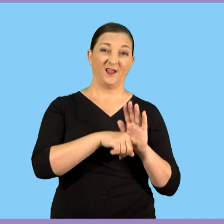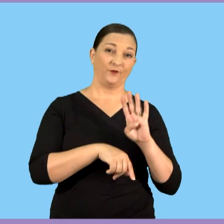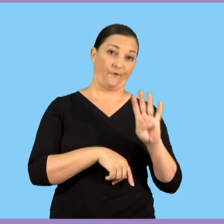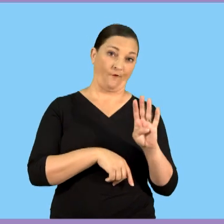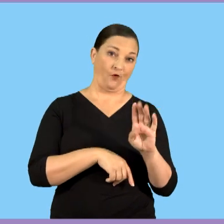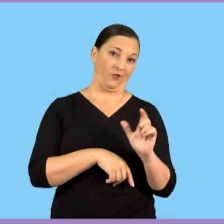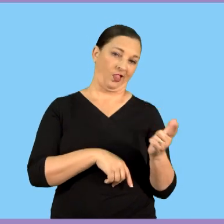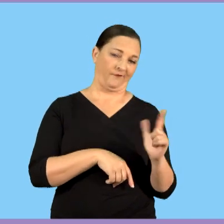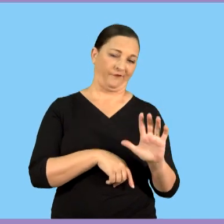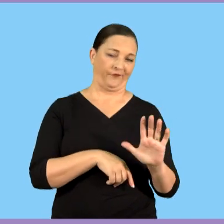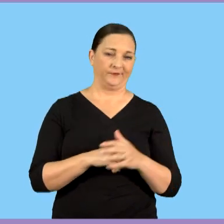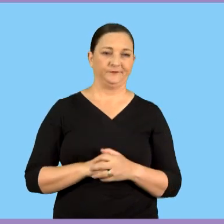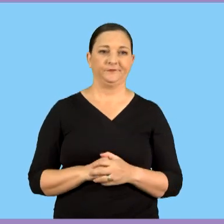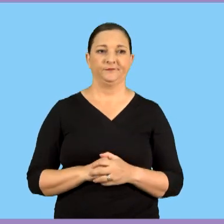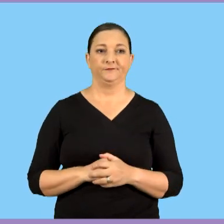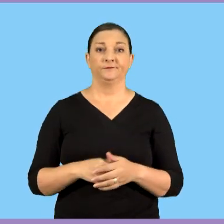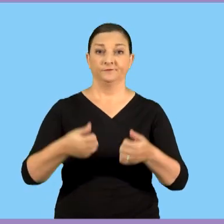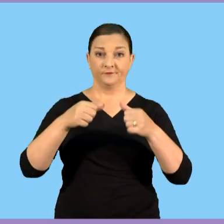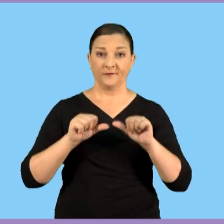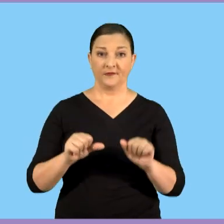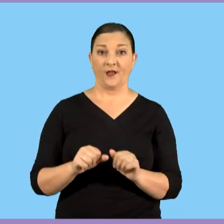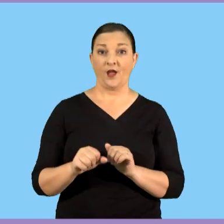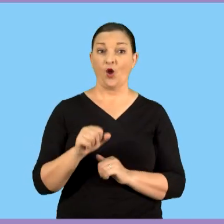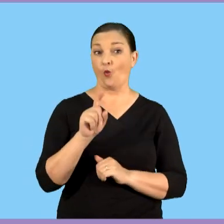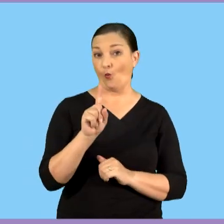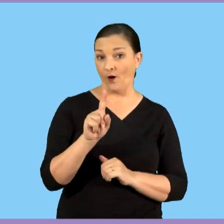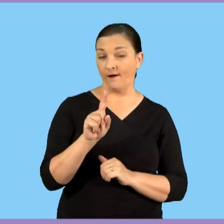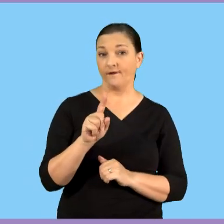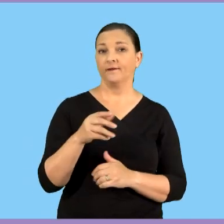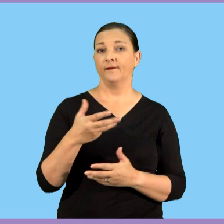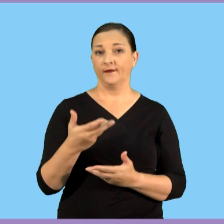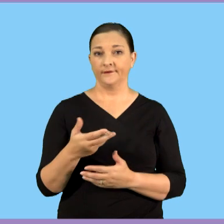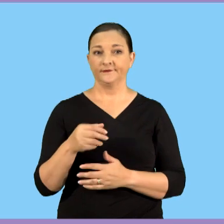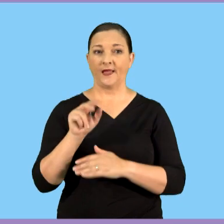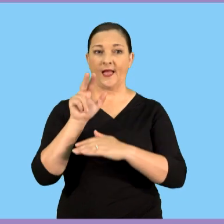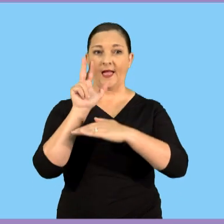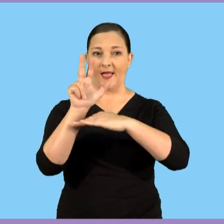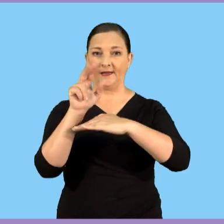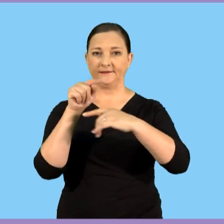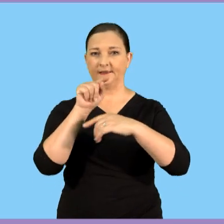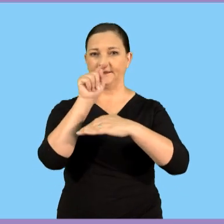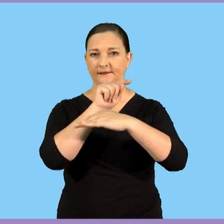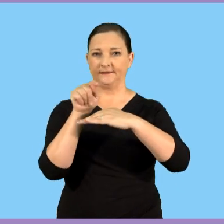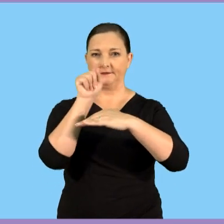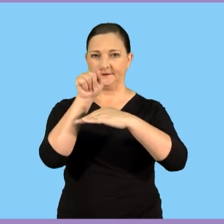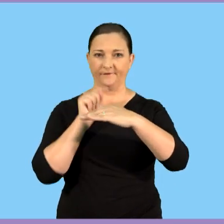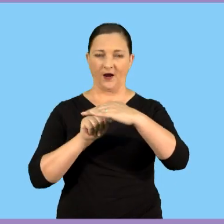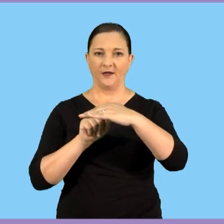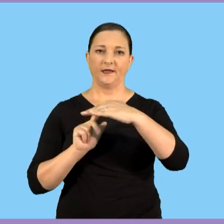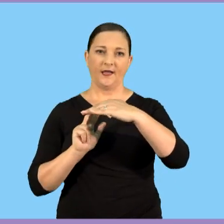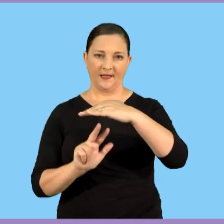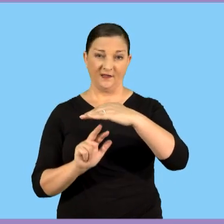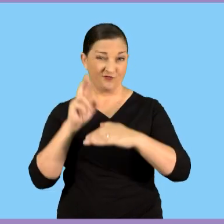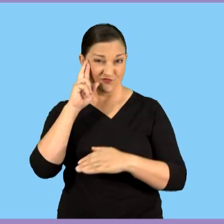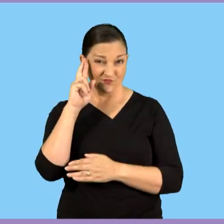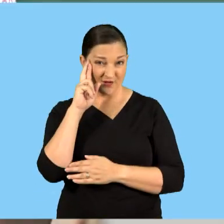4. Then we look at the next one, which is 1 and 8 divided by 8. Now, do you remember the properties of